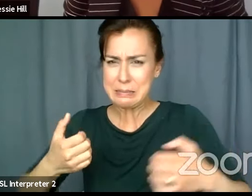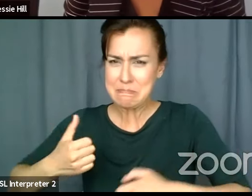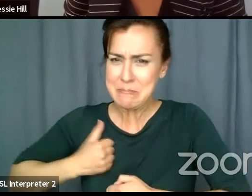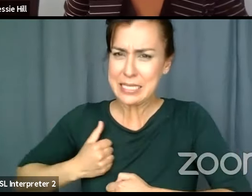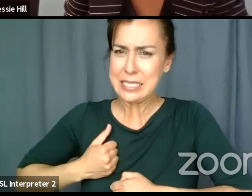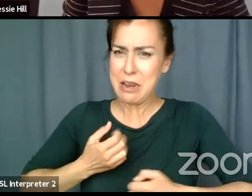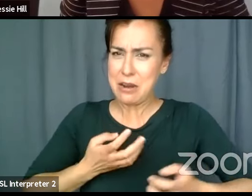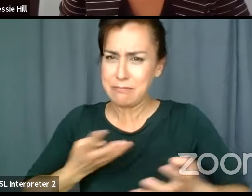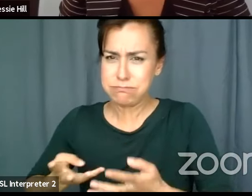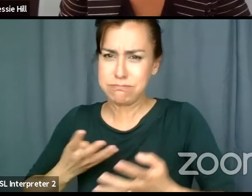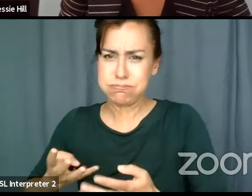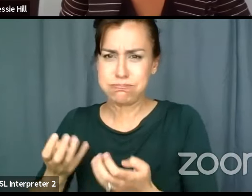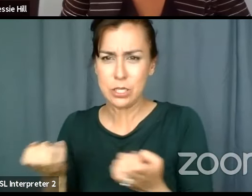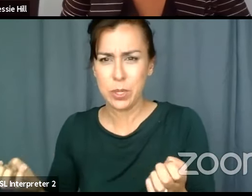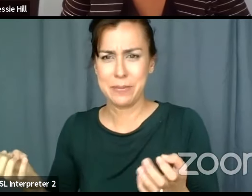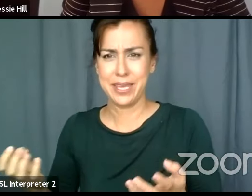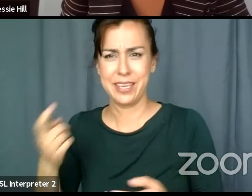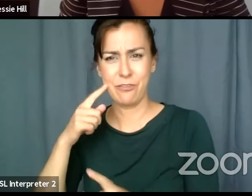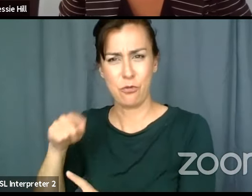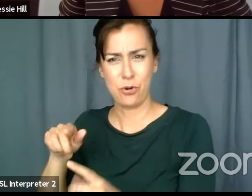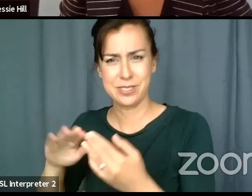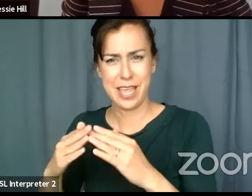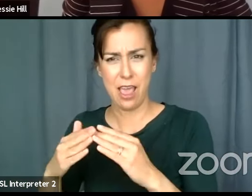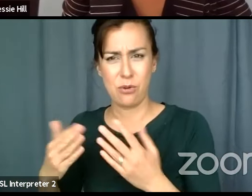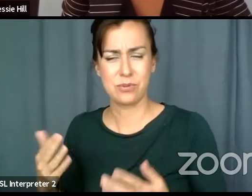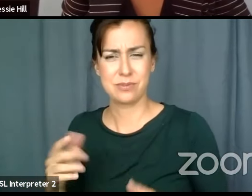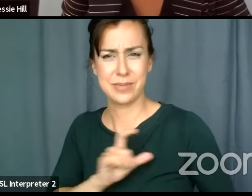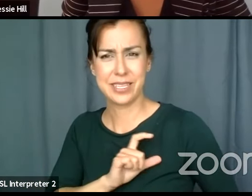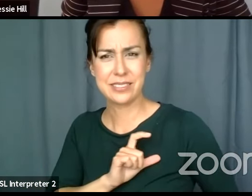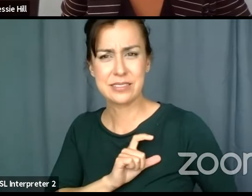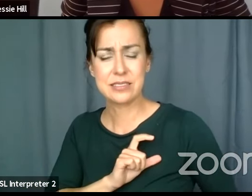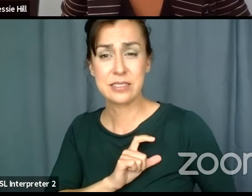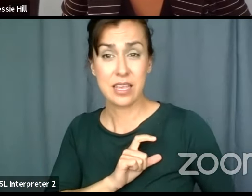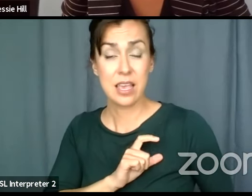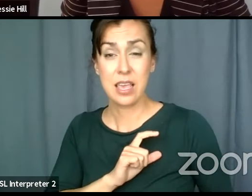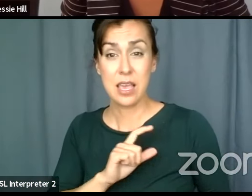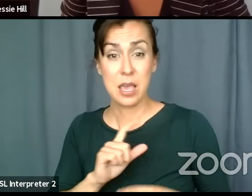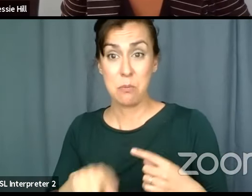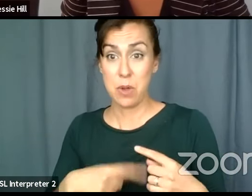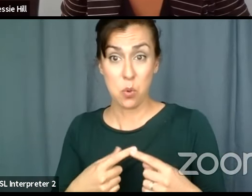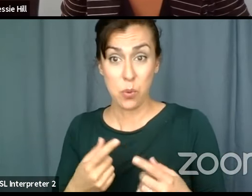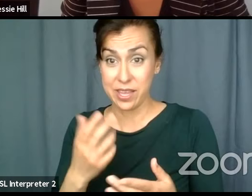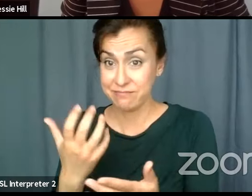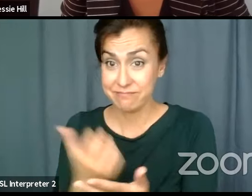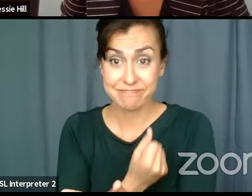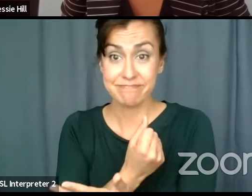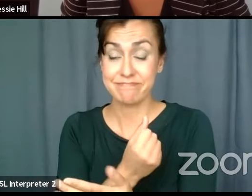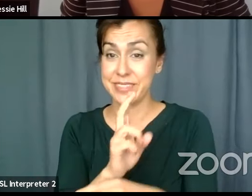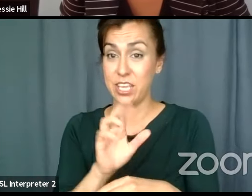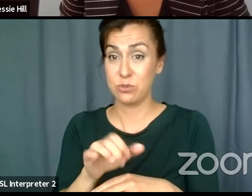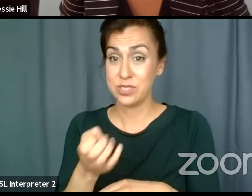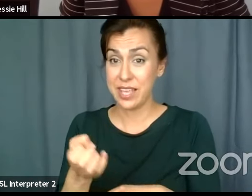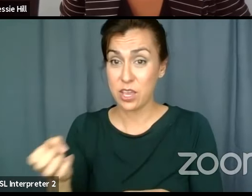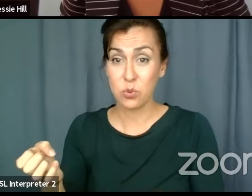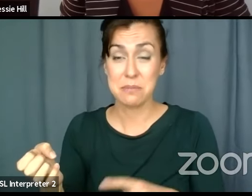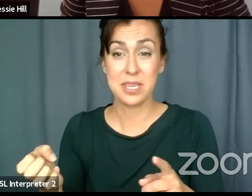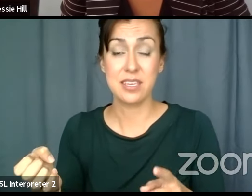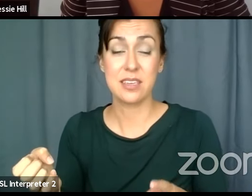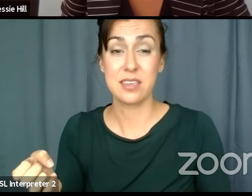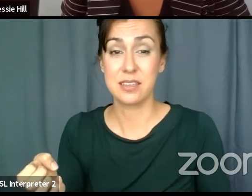But importantly, once that equipment is used and the circumstances under which that equipment is